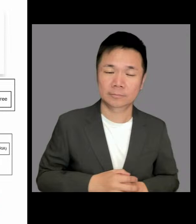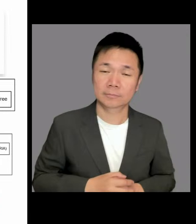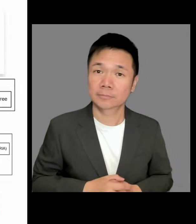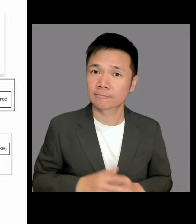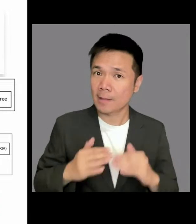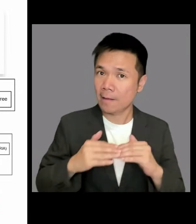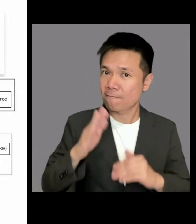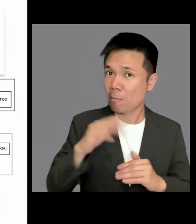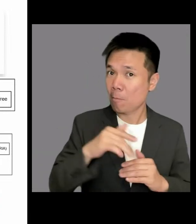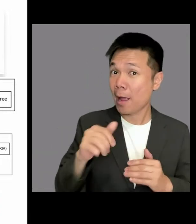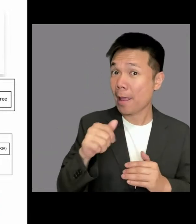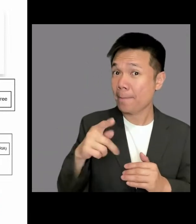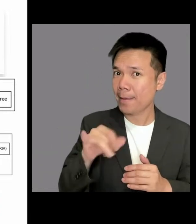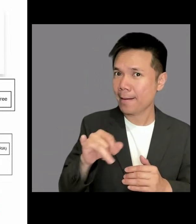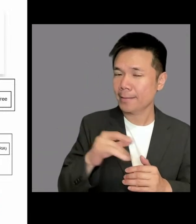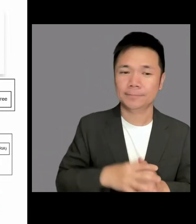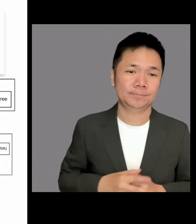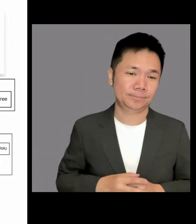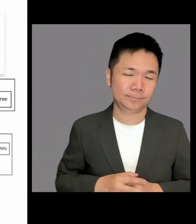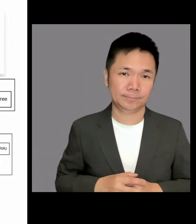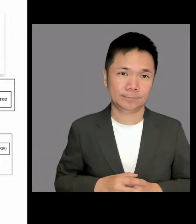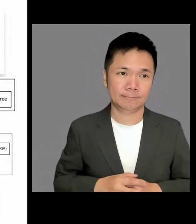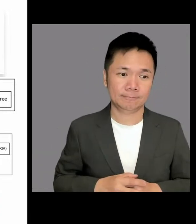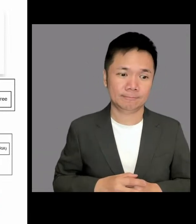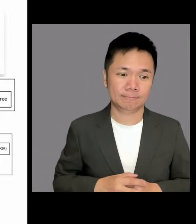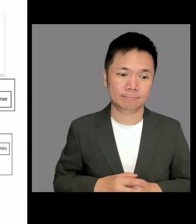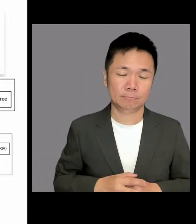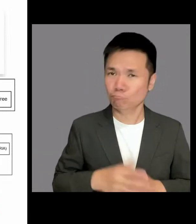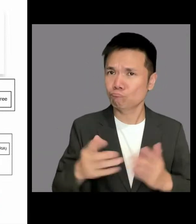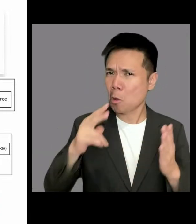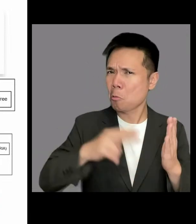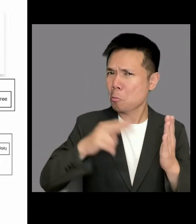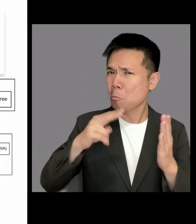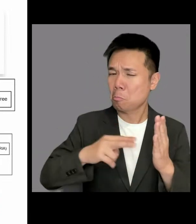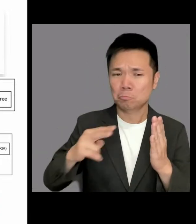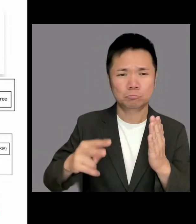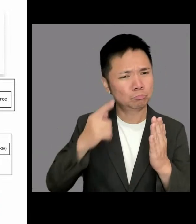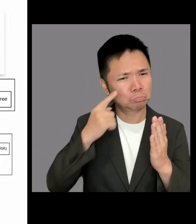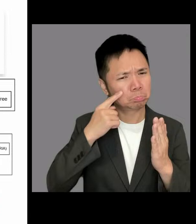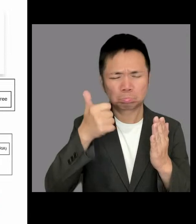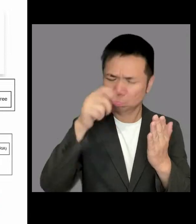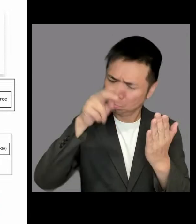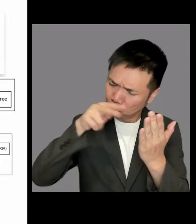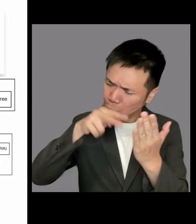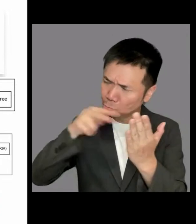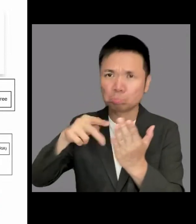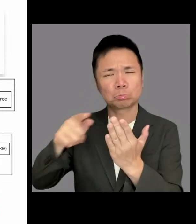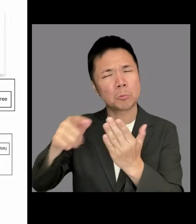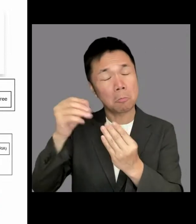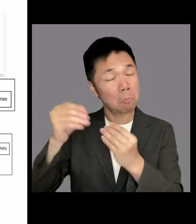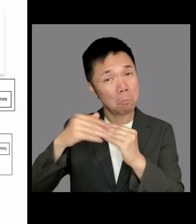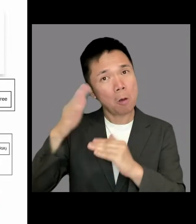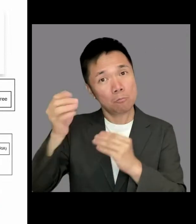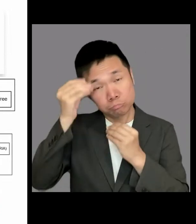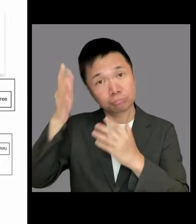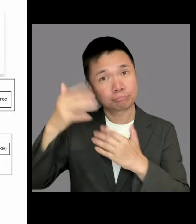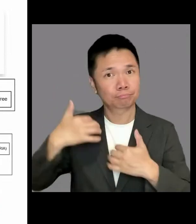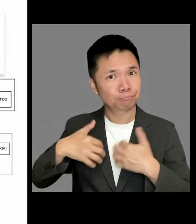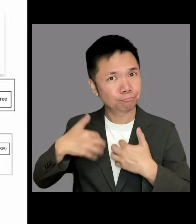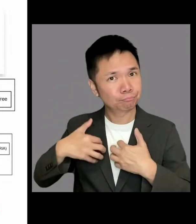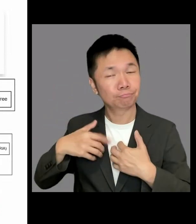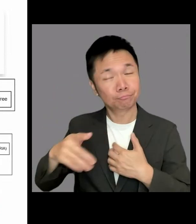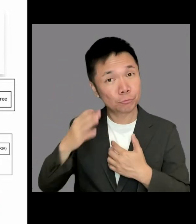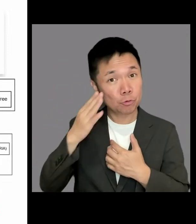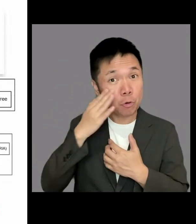accessibility APIs. So I recommend, it's a really great read. Really recommend looking at it and just getting familiar